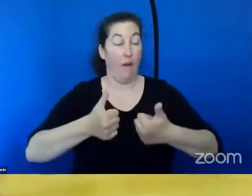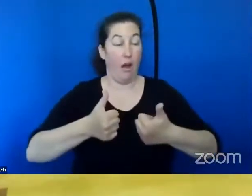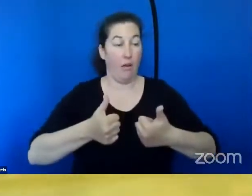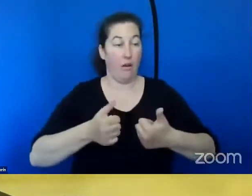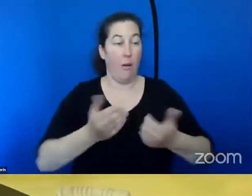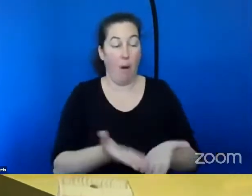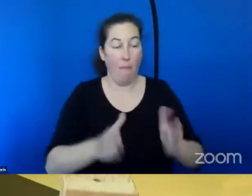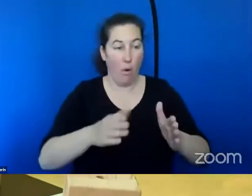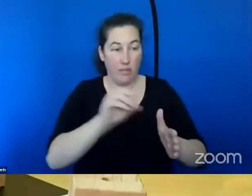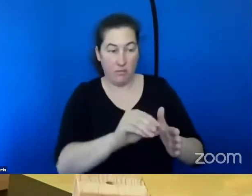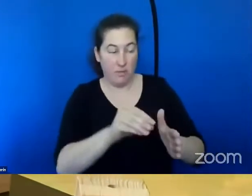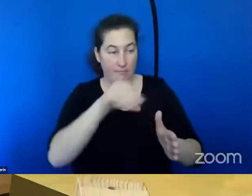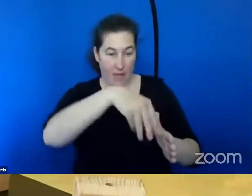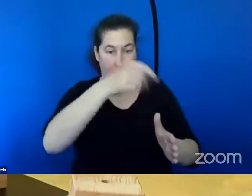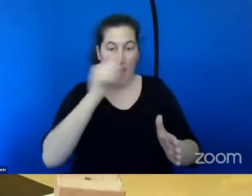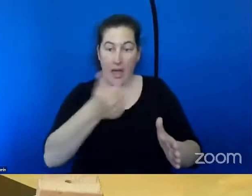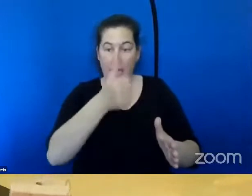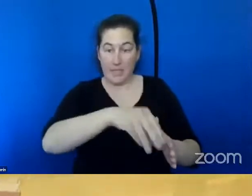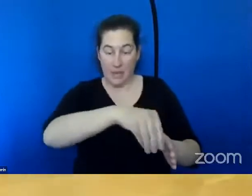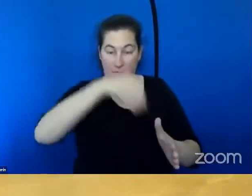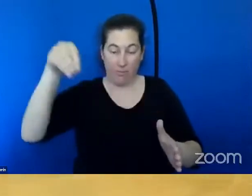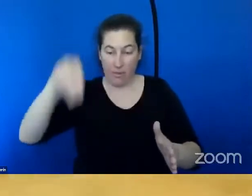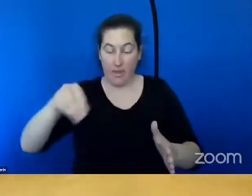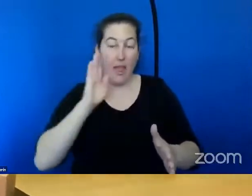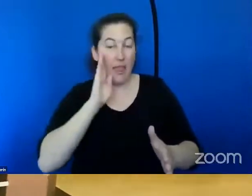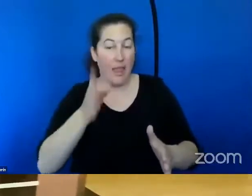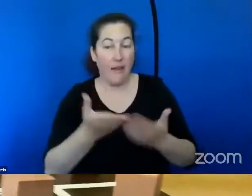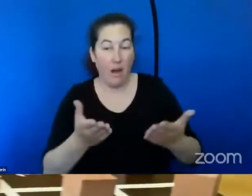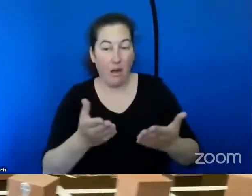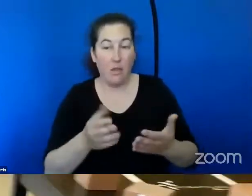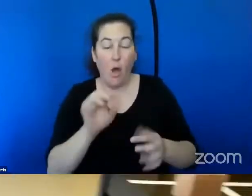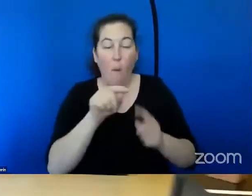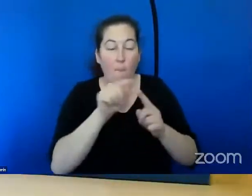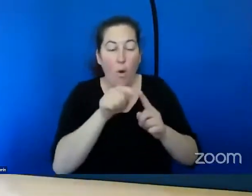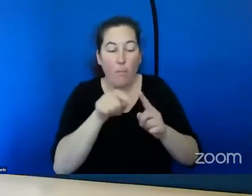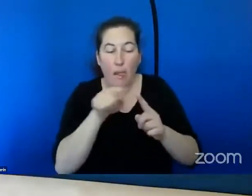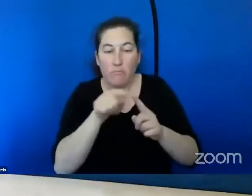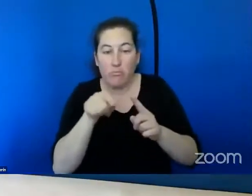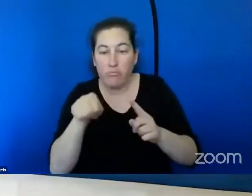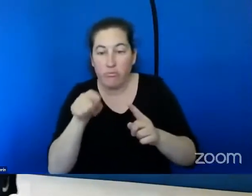got to keep it off the floor. And that marble is rolling away.